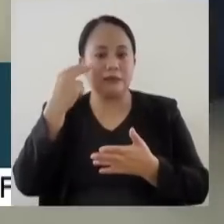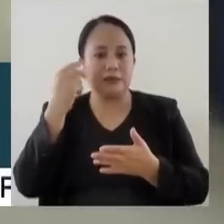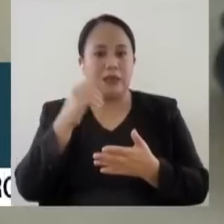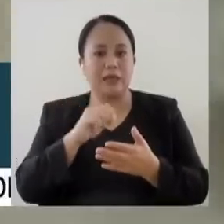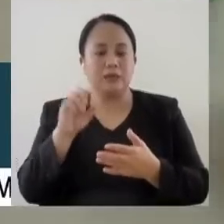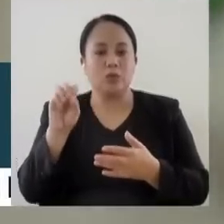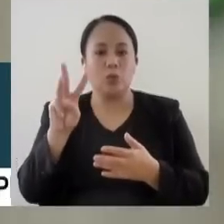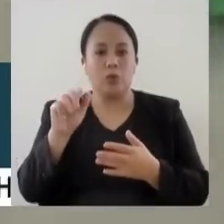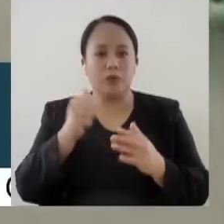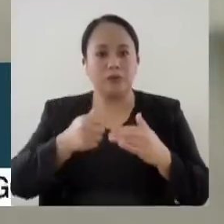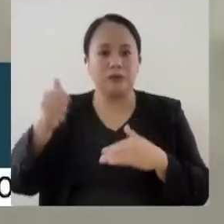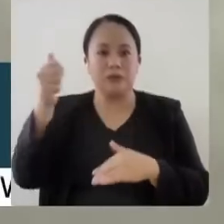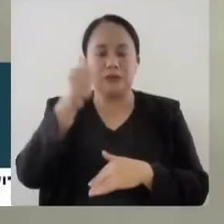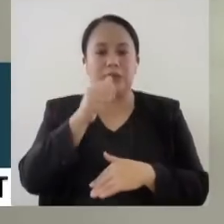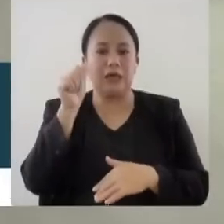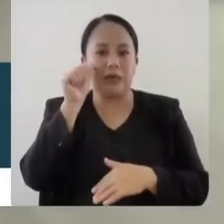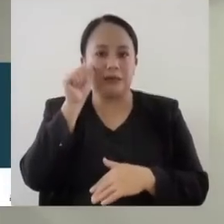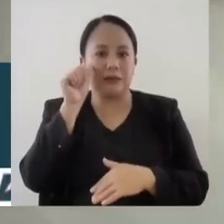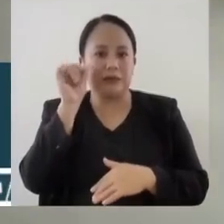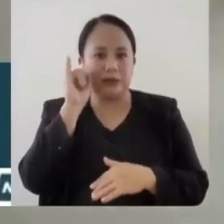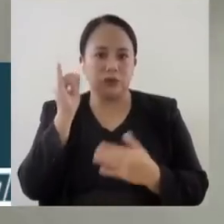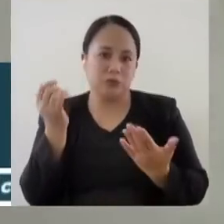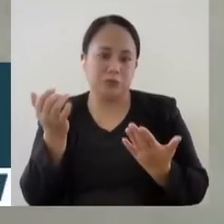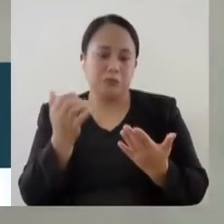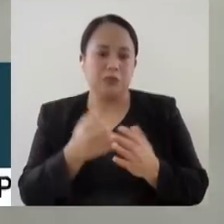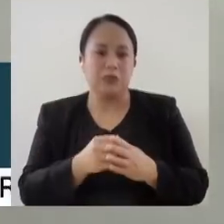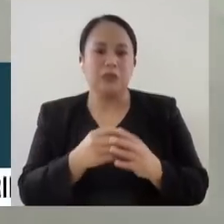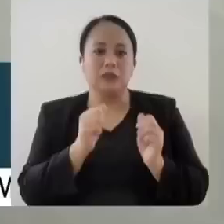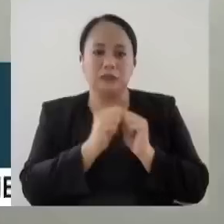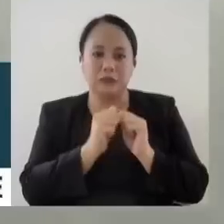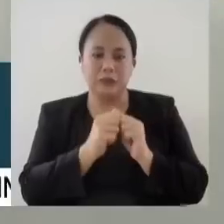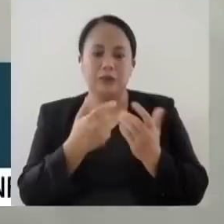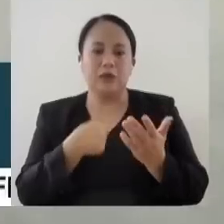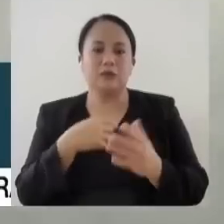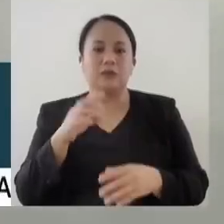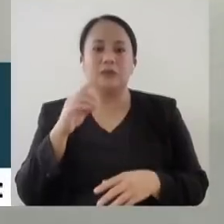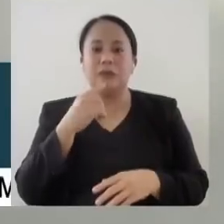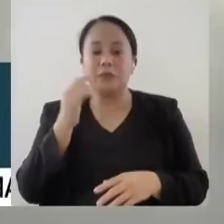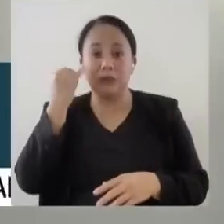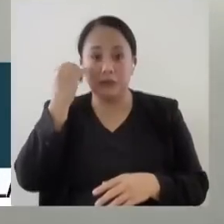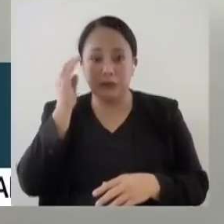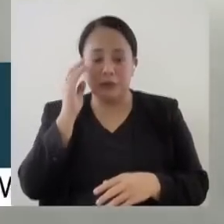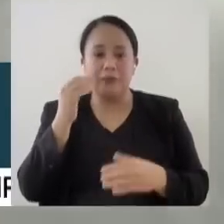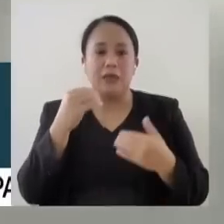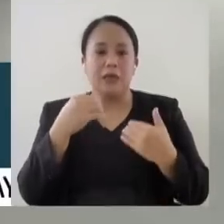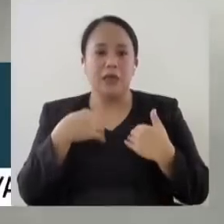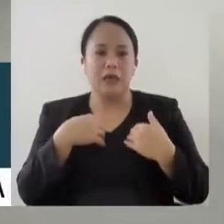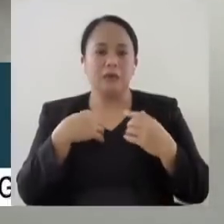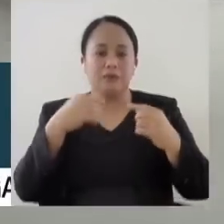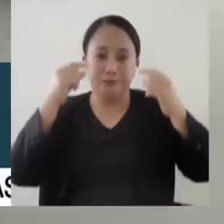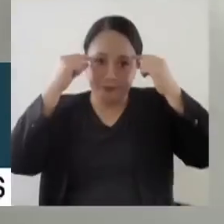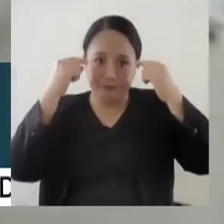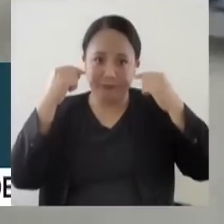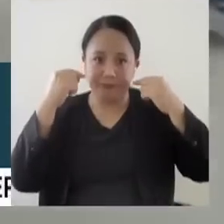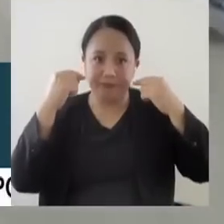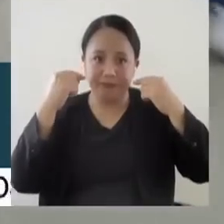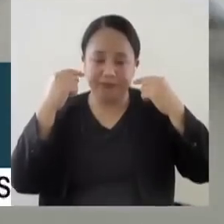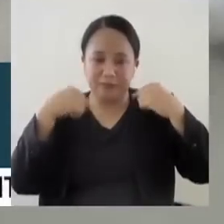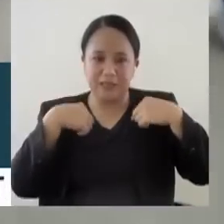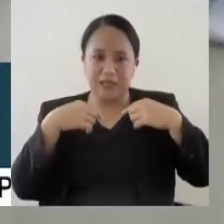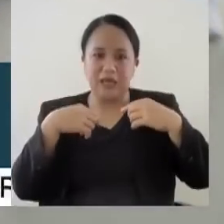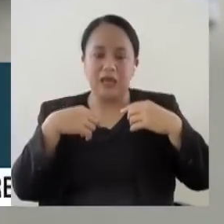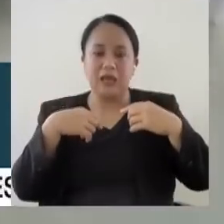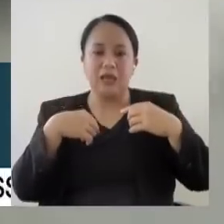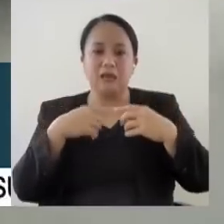Chief Arnel Ignacio. Olalia said that Baltasar had been eluding Qatari authorities while engaging in different jobs